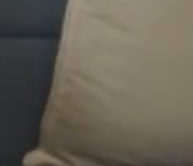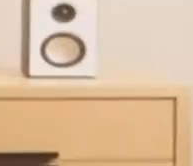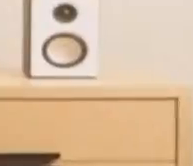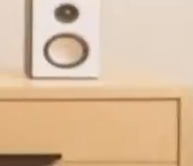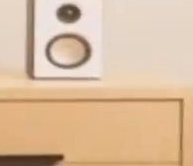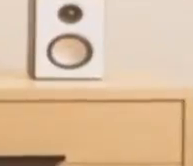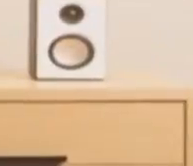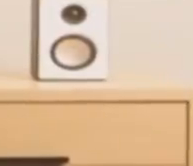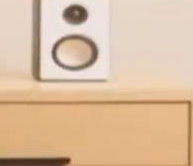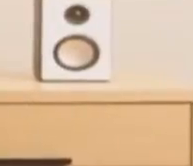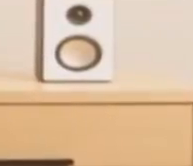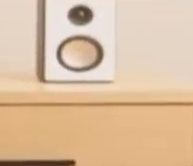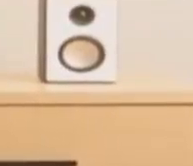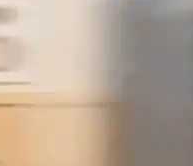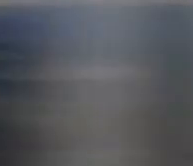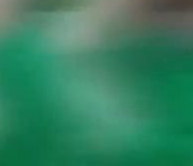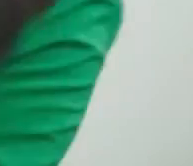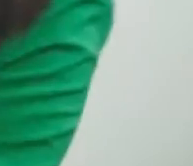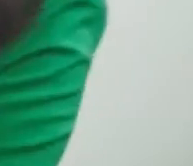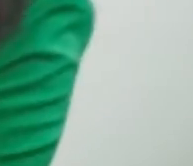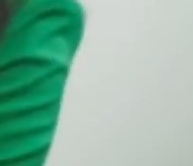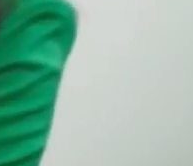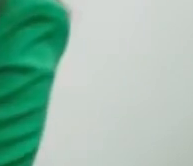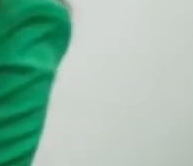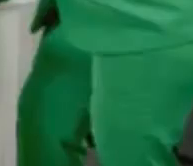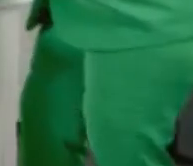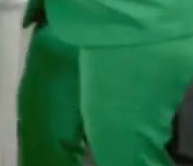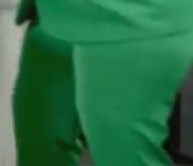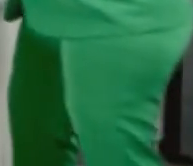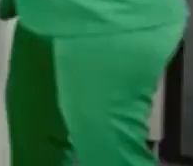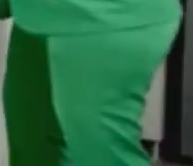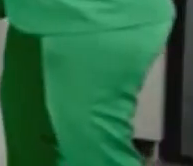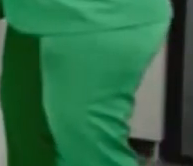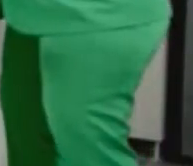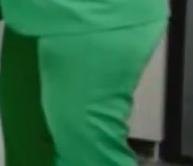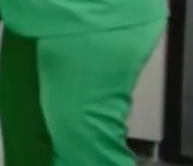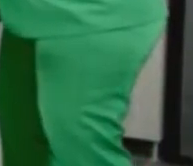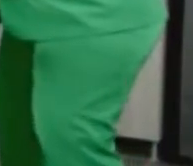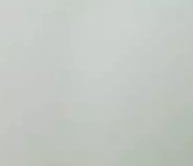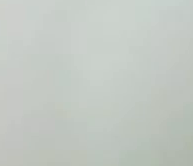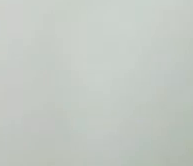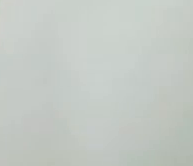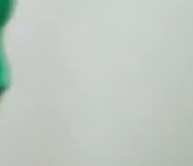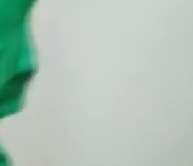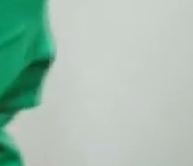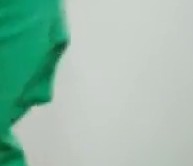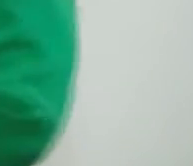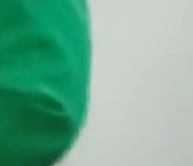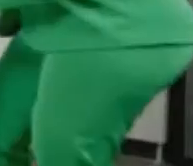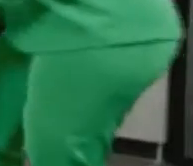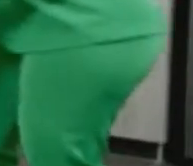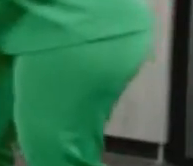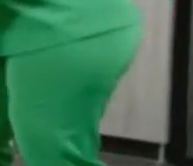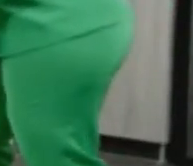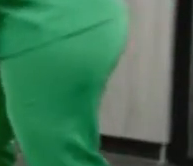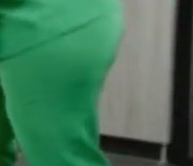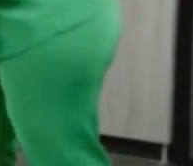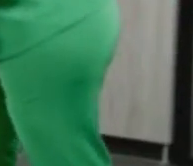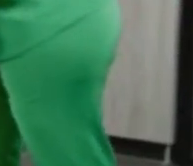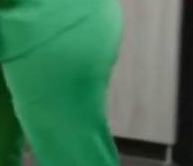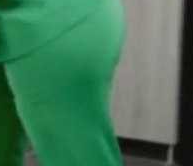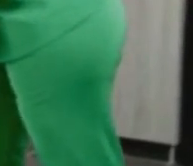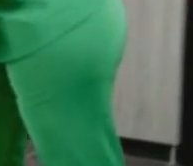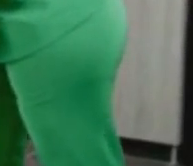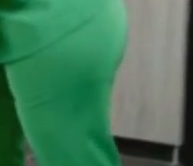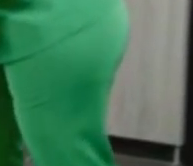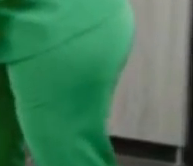Welcome to the Cnit Android TV launch. It is elegant. Angaleo design exclusive. Mm-hmm. Oh, wow.